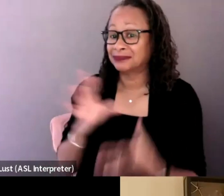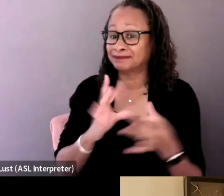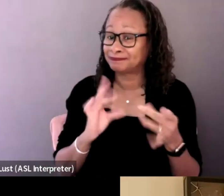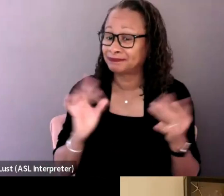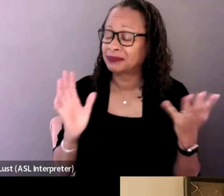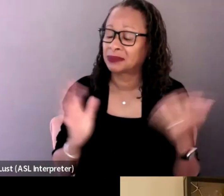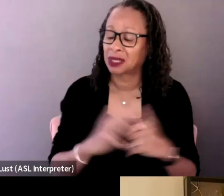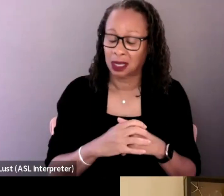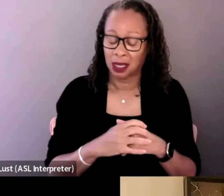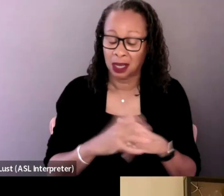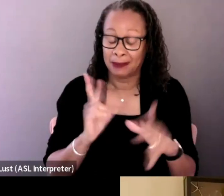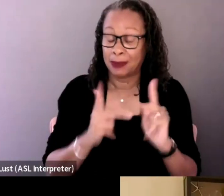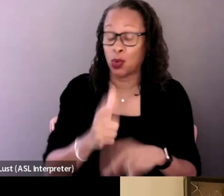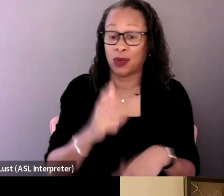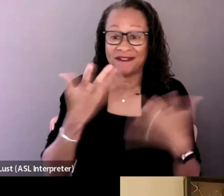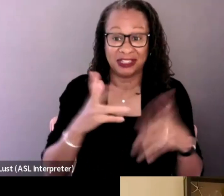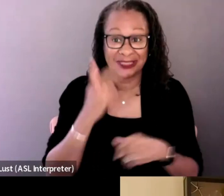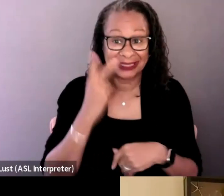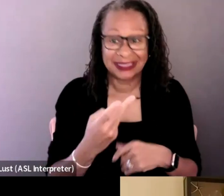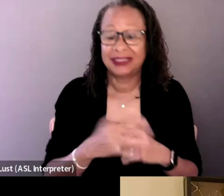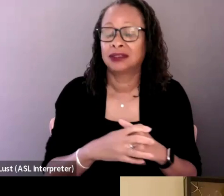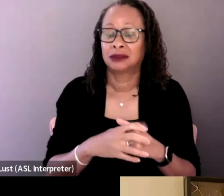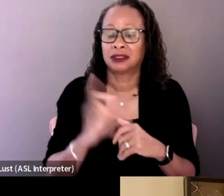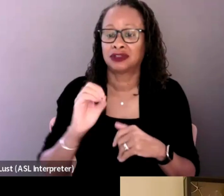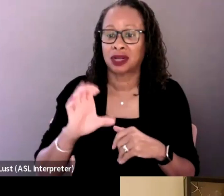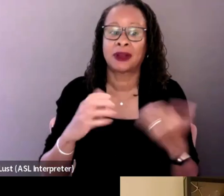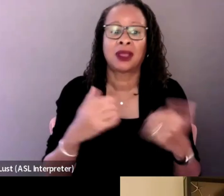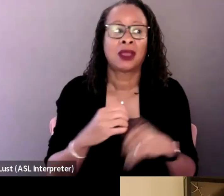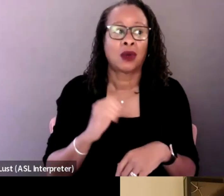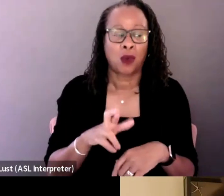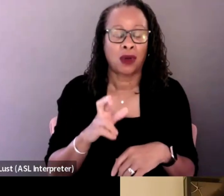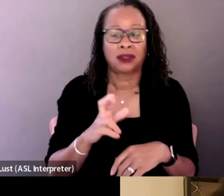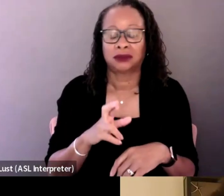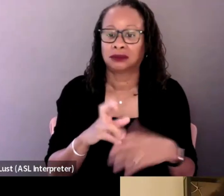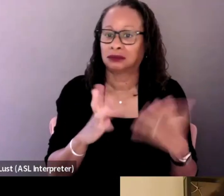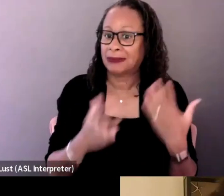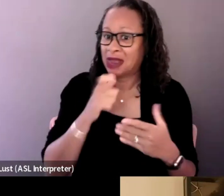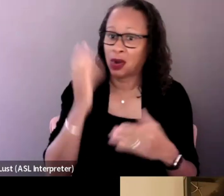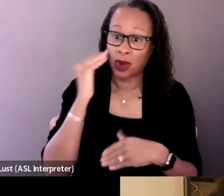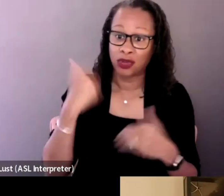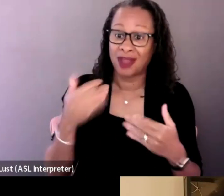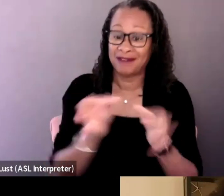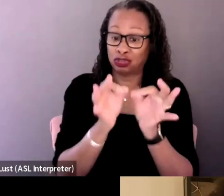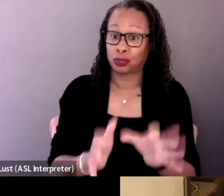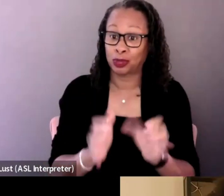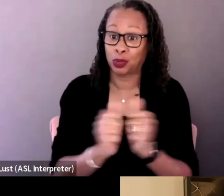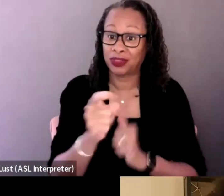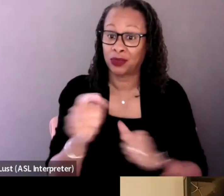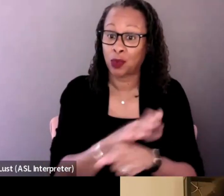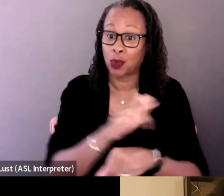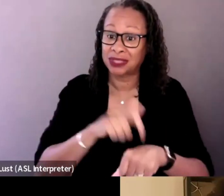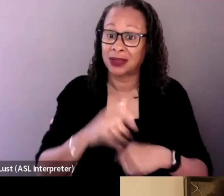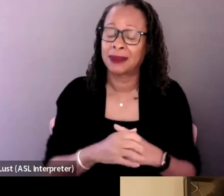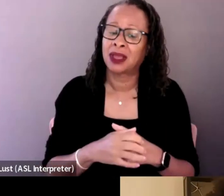watching this Q&A right now, they may not be aware that you had an interpreter with you the entire time. And I'm curious about the pros